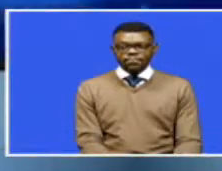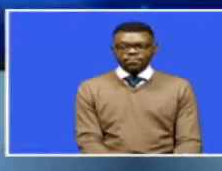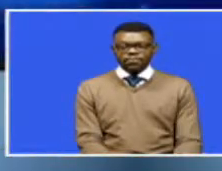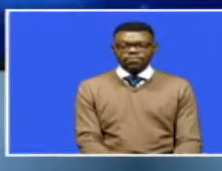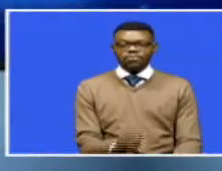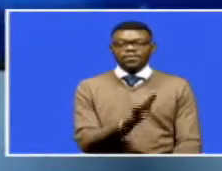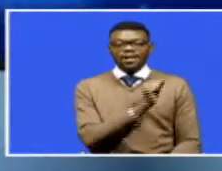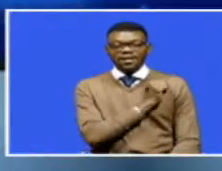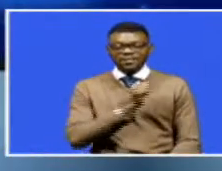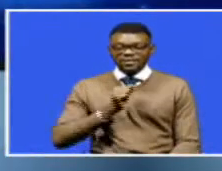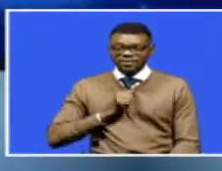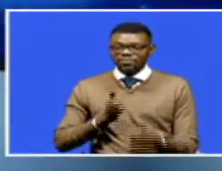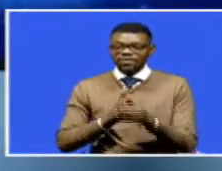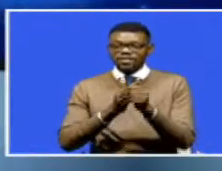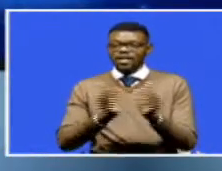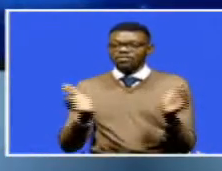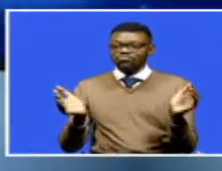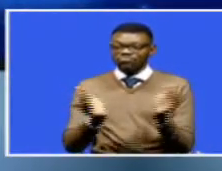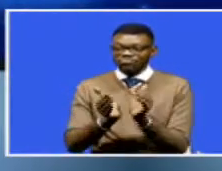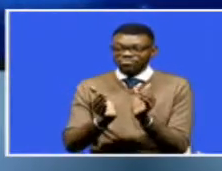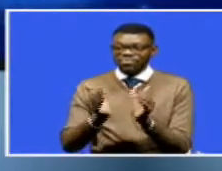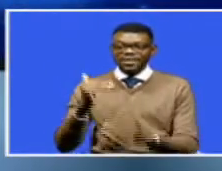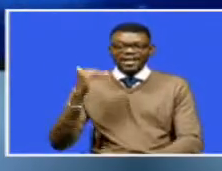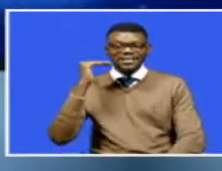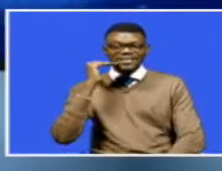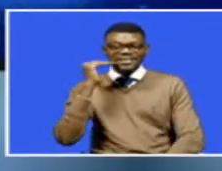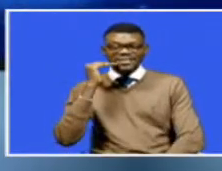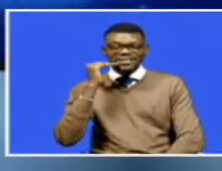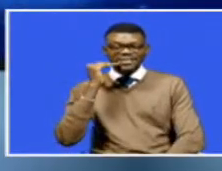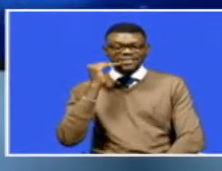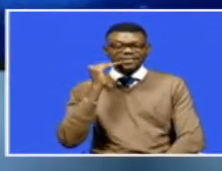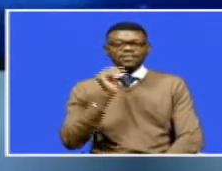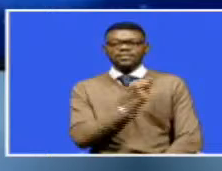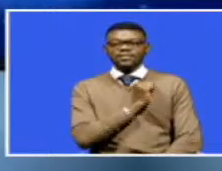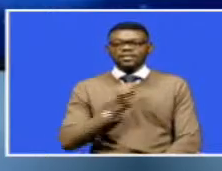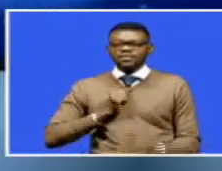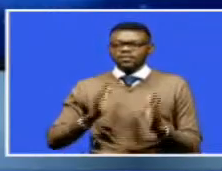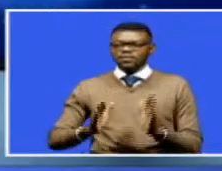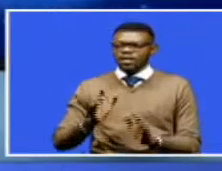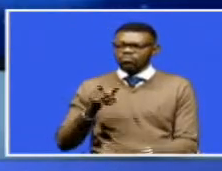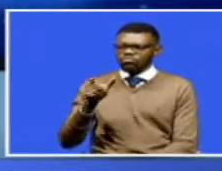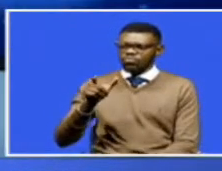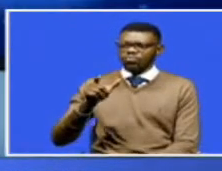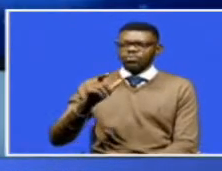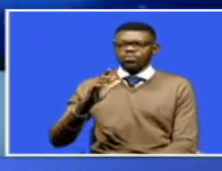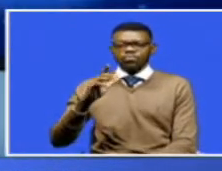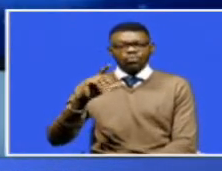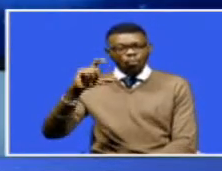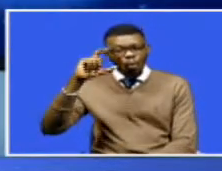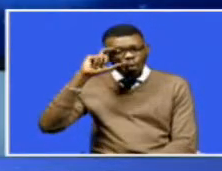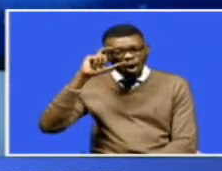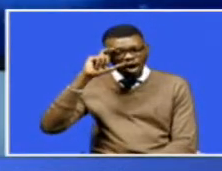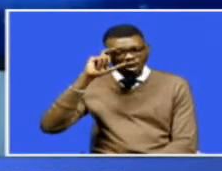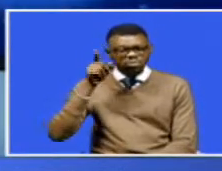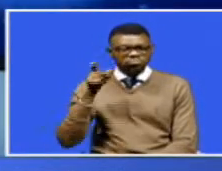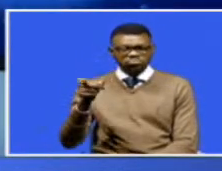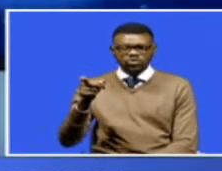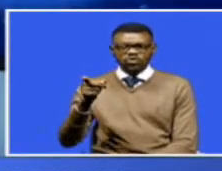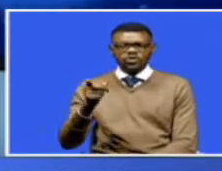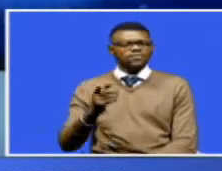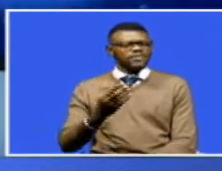Now, the Senate Minority Leader, Siaya Senator James Orengo, has been seen as ODM Party Leader Raila Odinga's